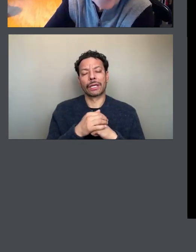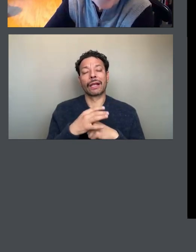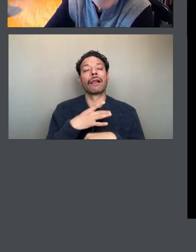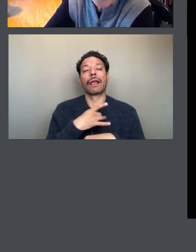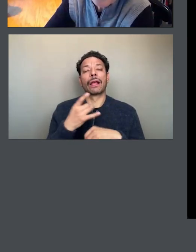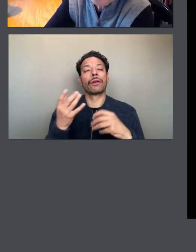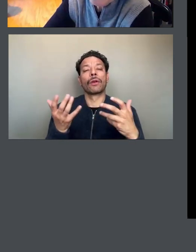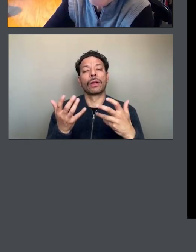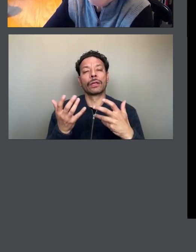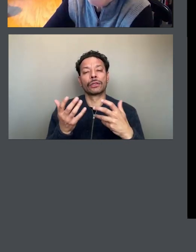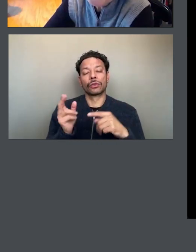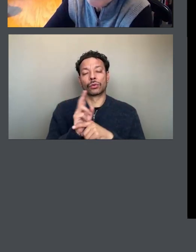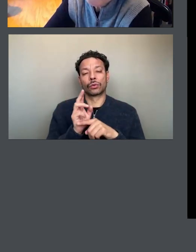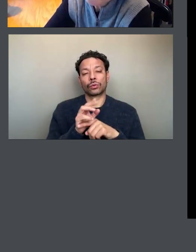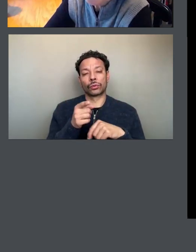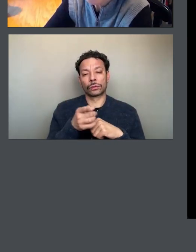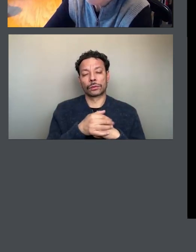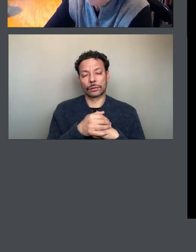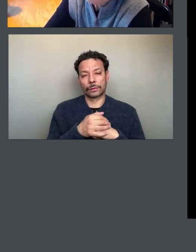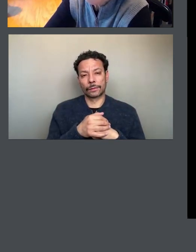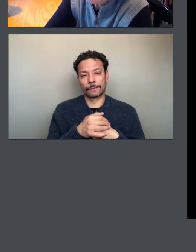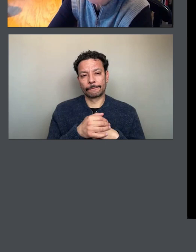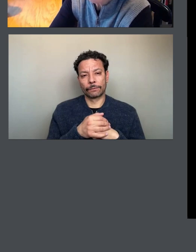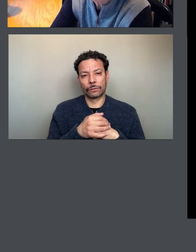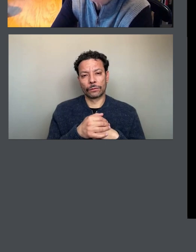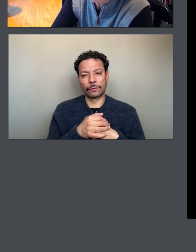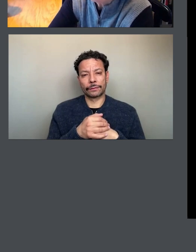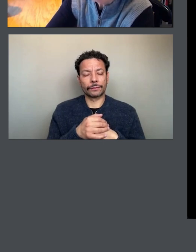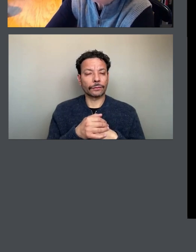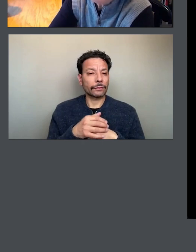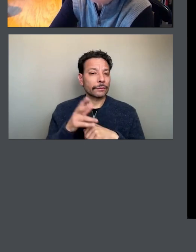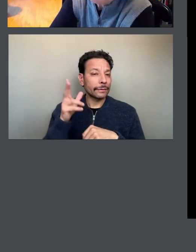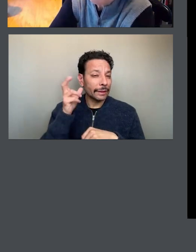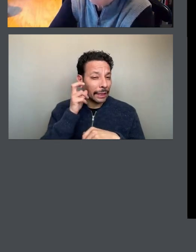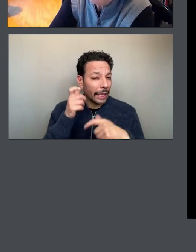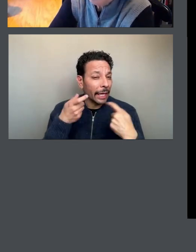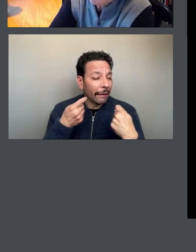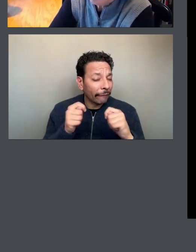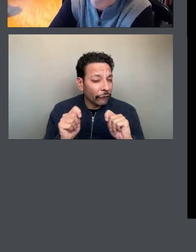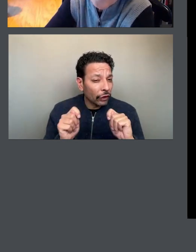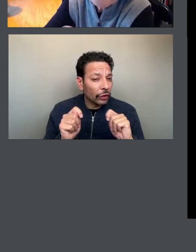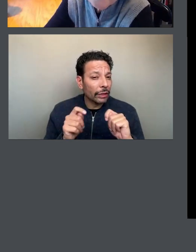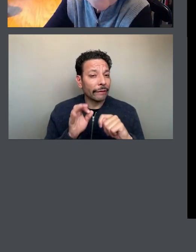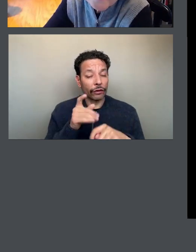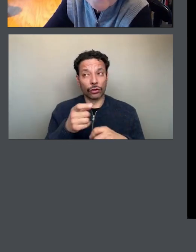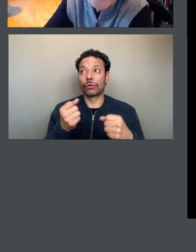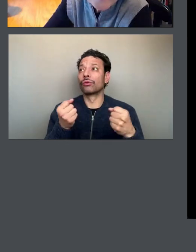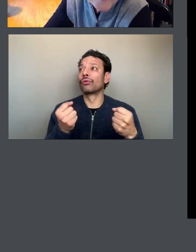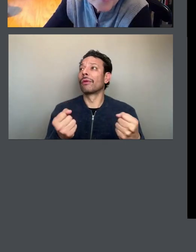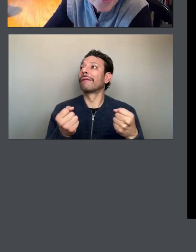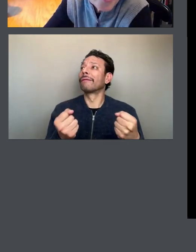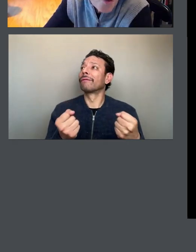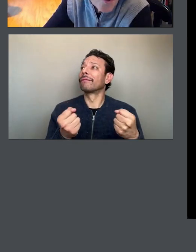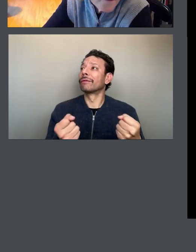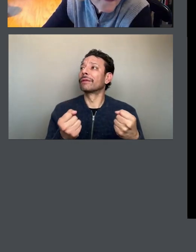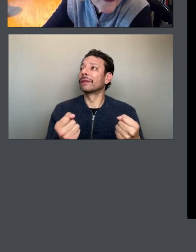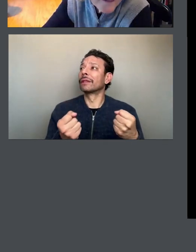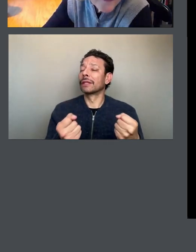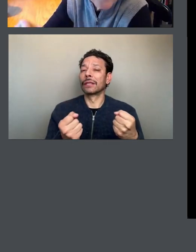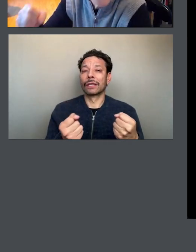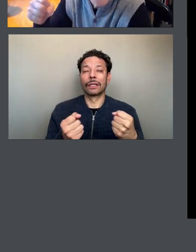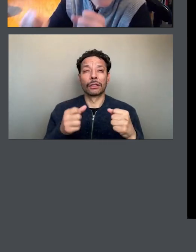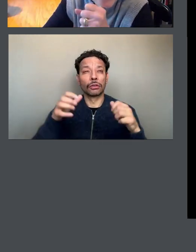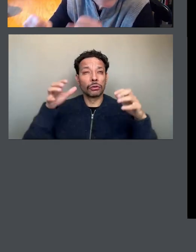like to use is it's sort of listening effort, but it's if you're driving in a